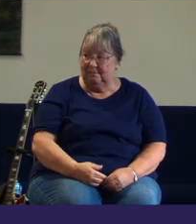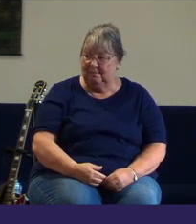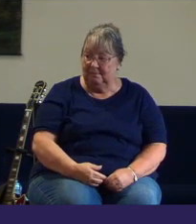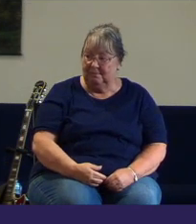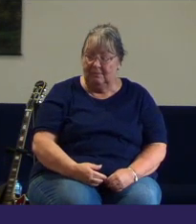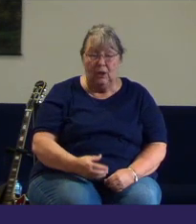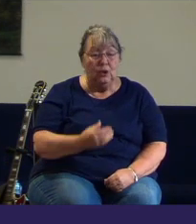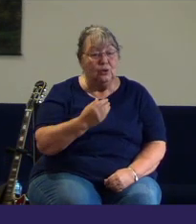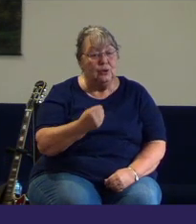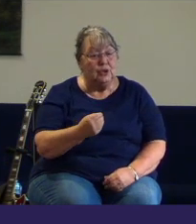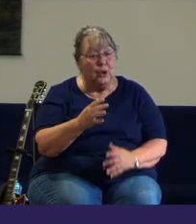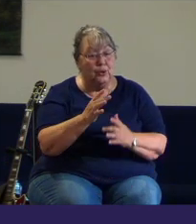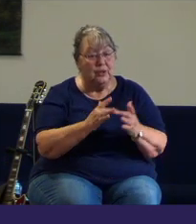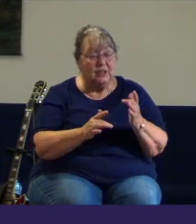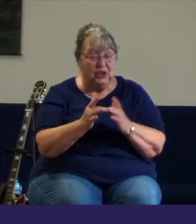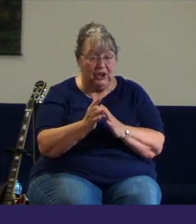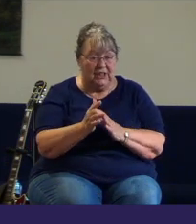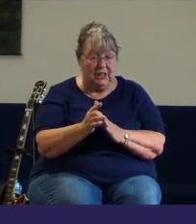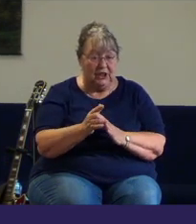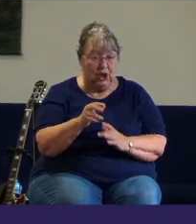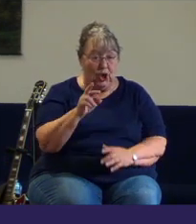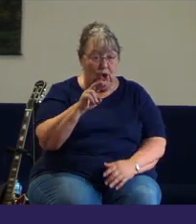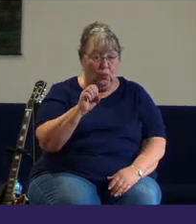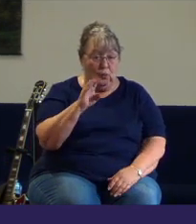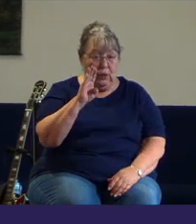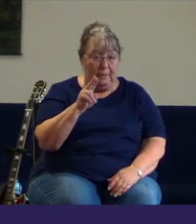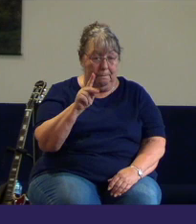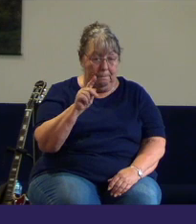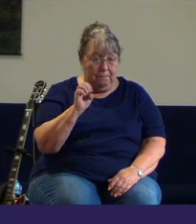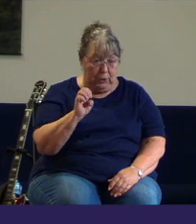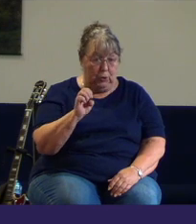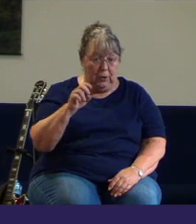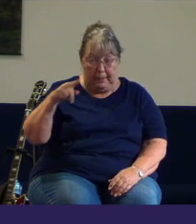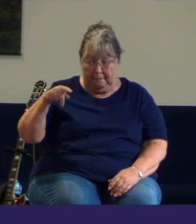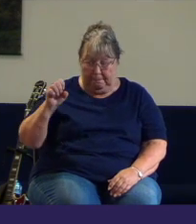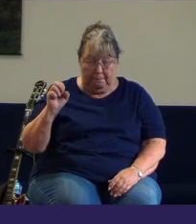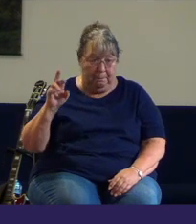And so Jesus rebukes Peter. And so think about that. You know, God